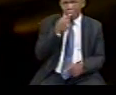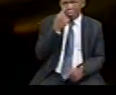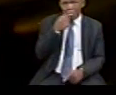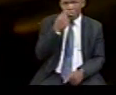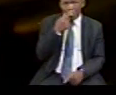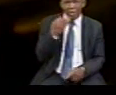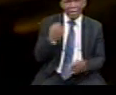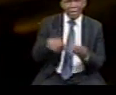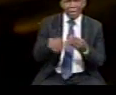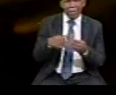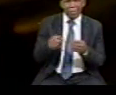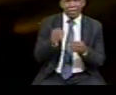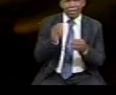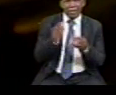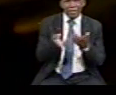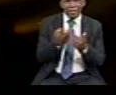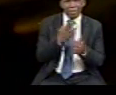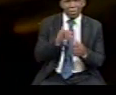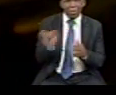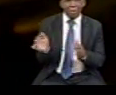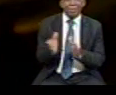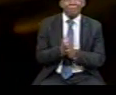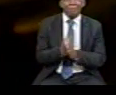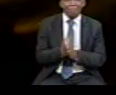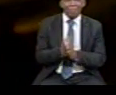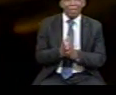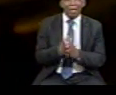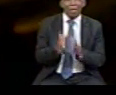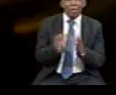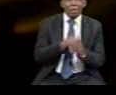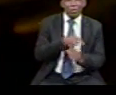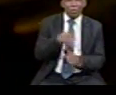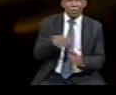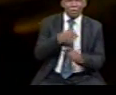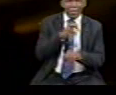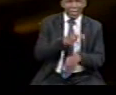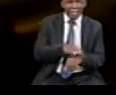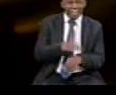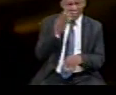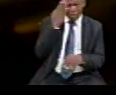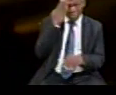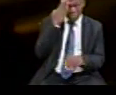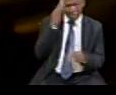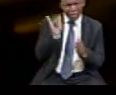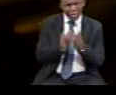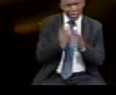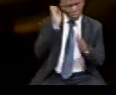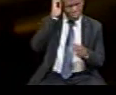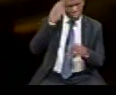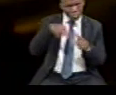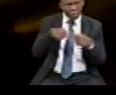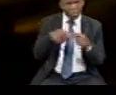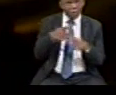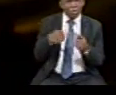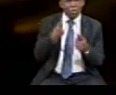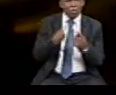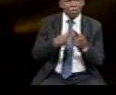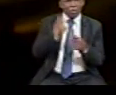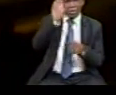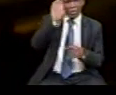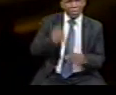his return. At this material time, he was on earth, and he knew that he was going to go to the cross, and